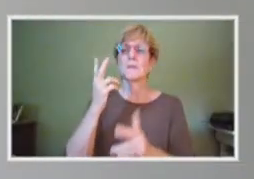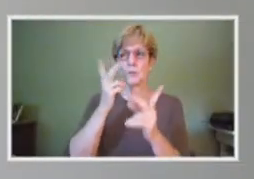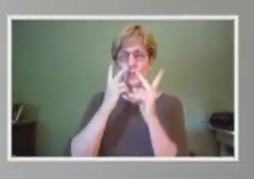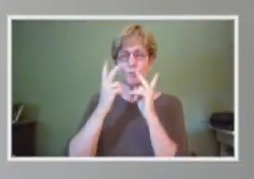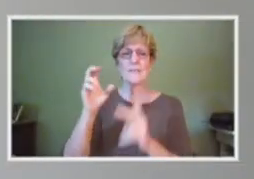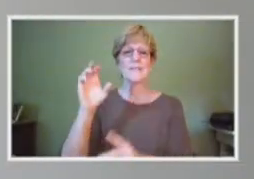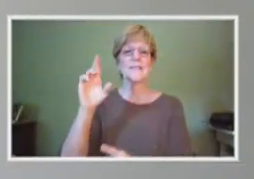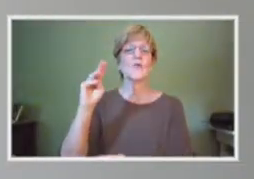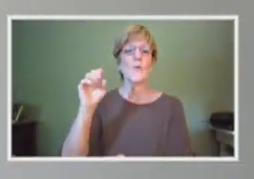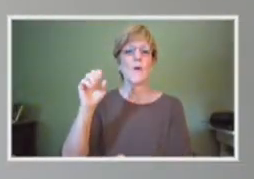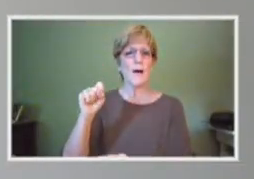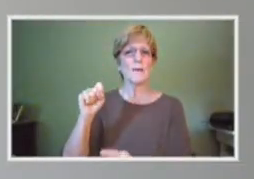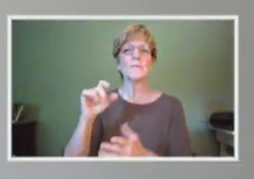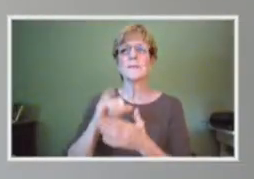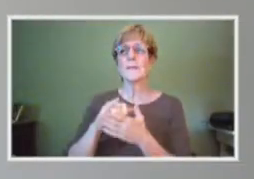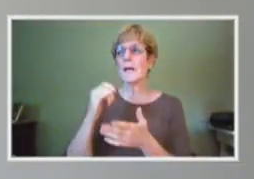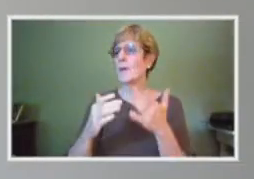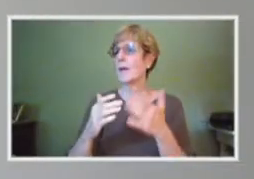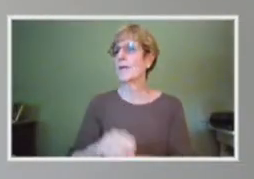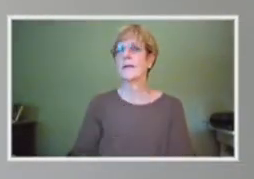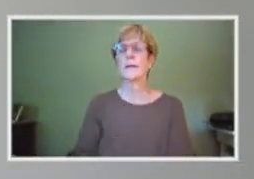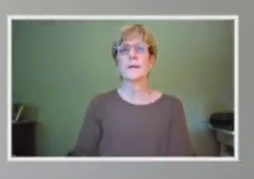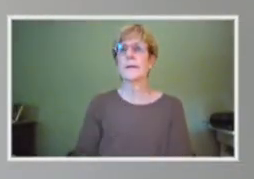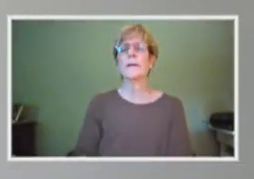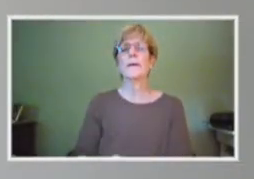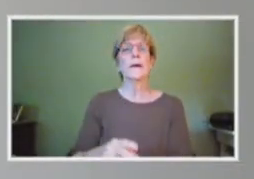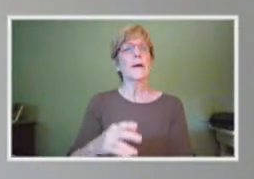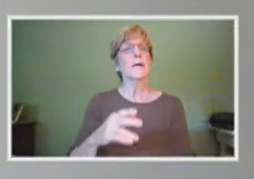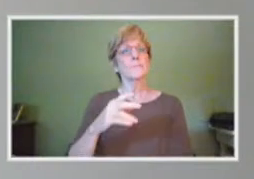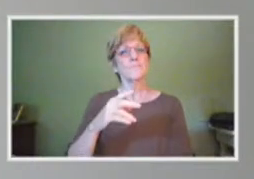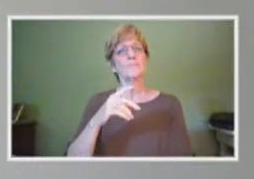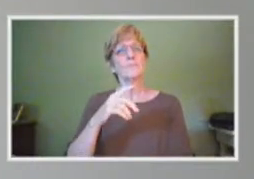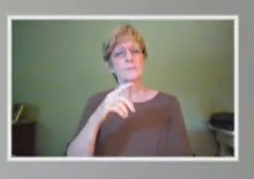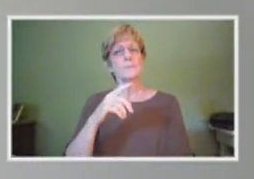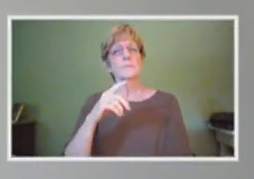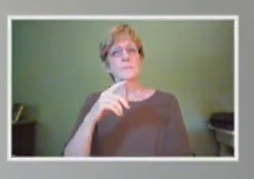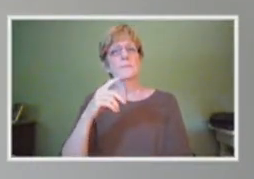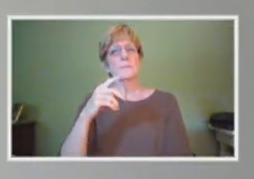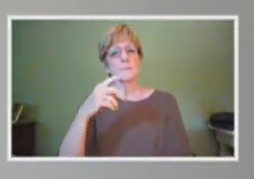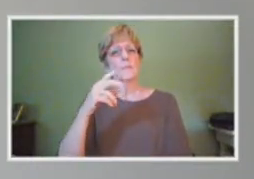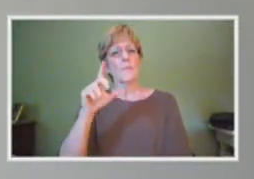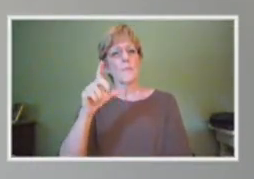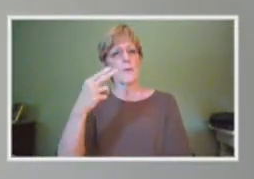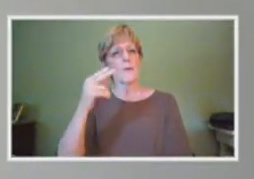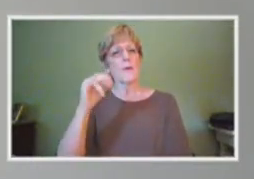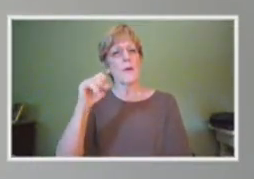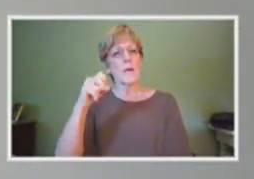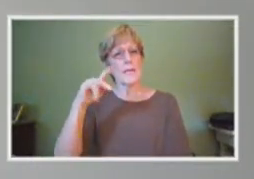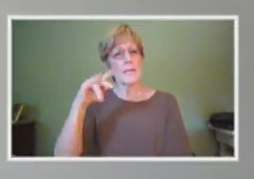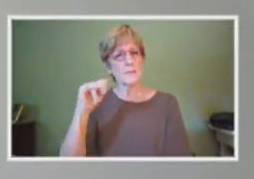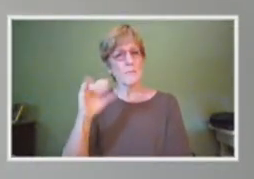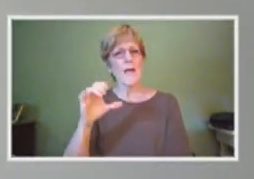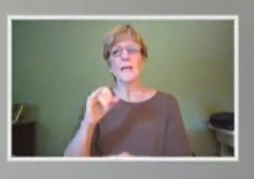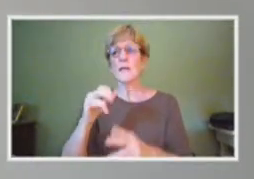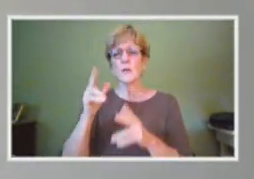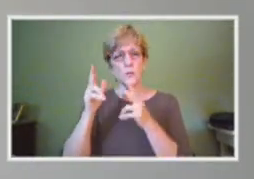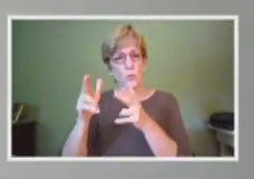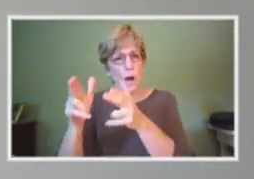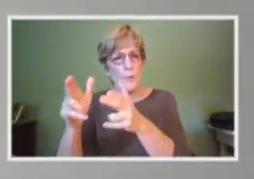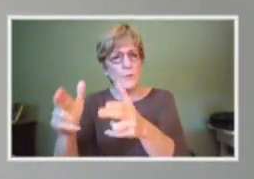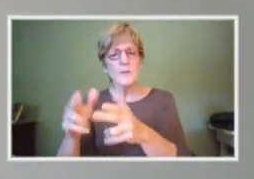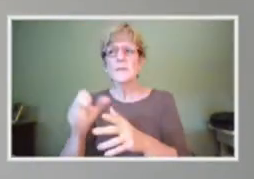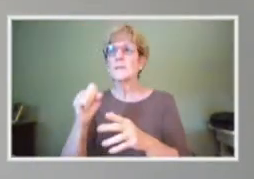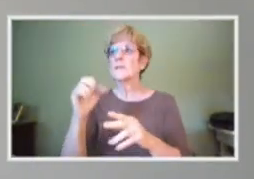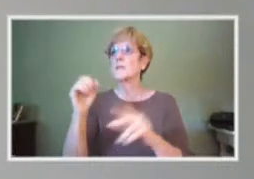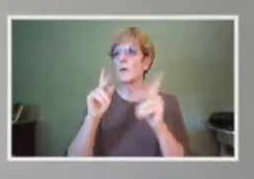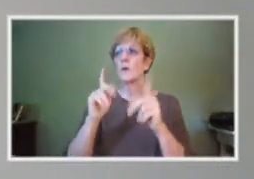sprees that might involve the Hispanic community, where we have a string of robberies and similar suspect